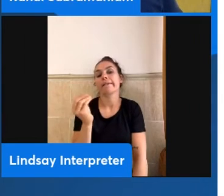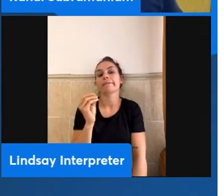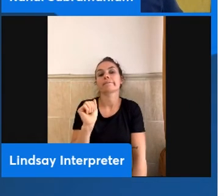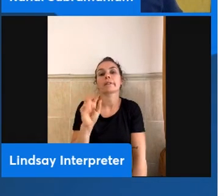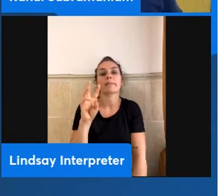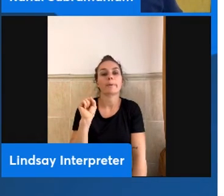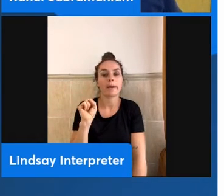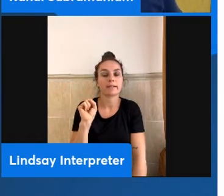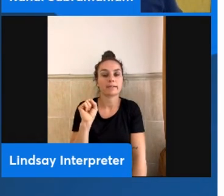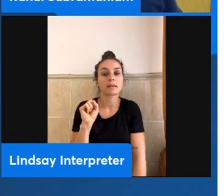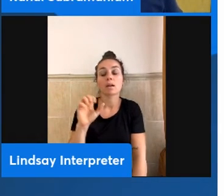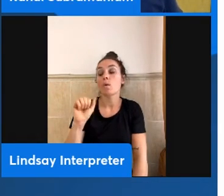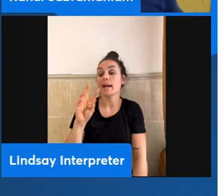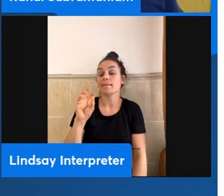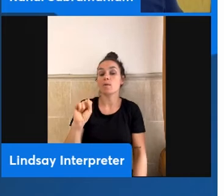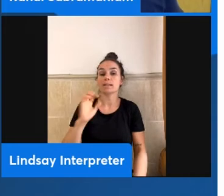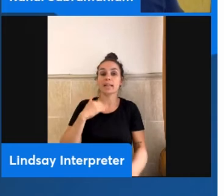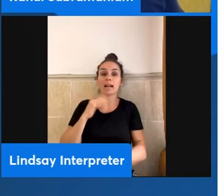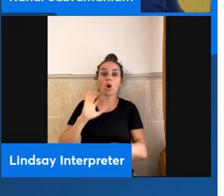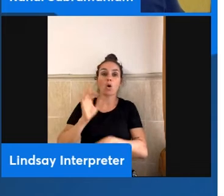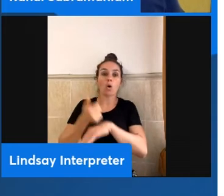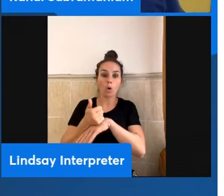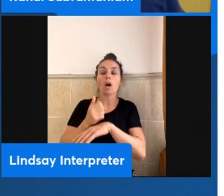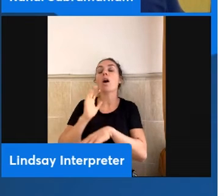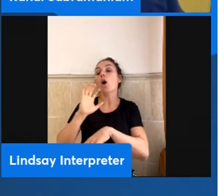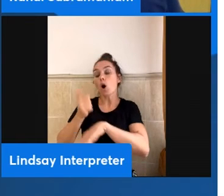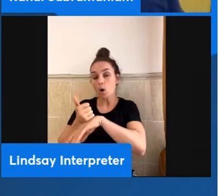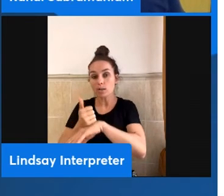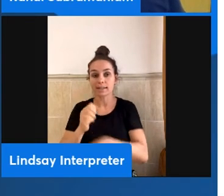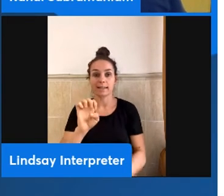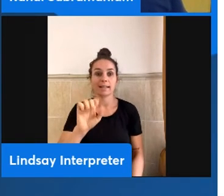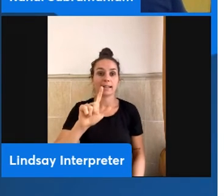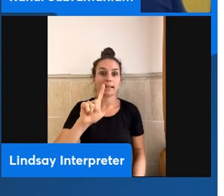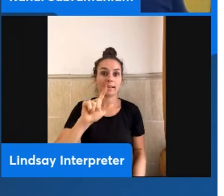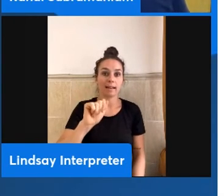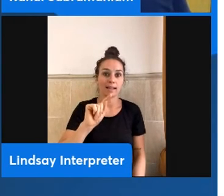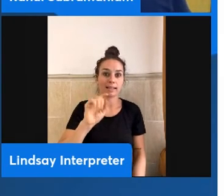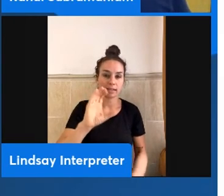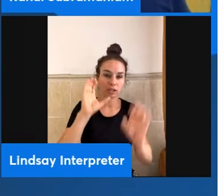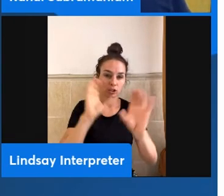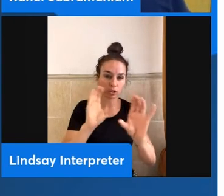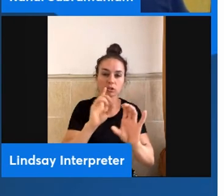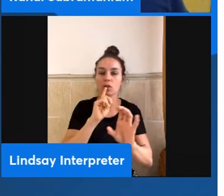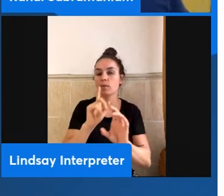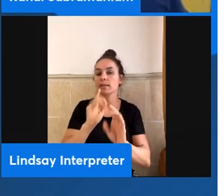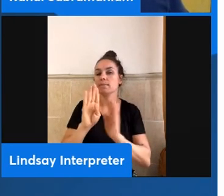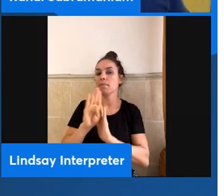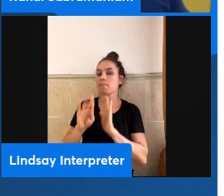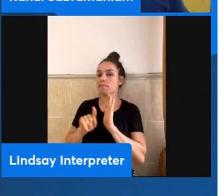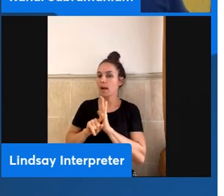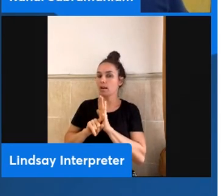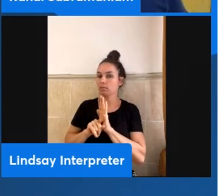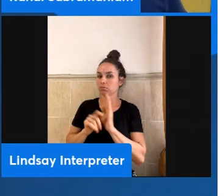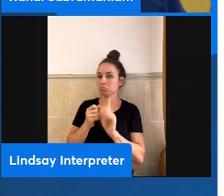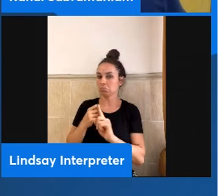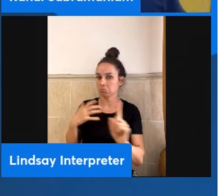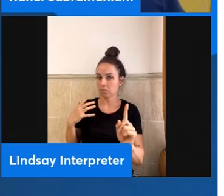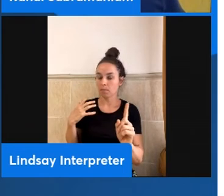AWS had a hosted Elasticsearch. So a bit of context in this: about a year